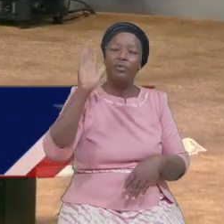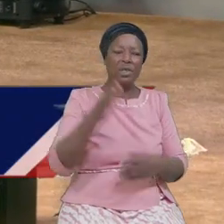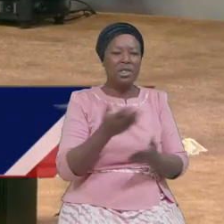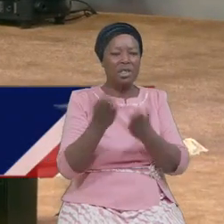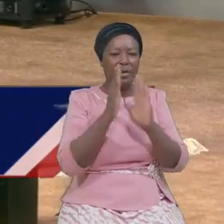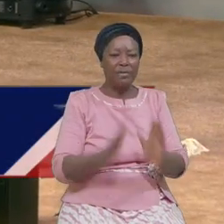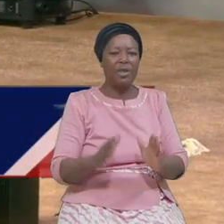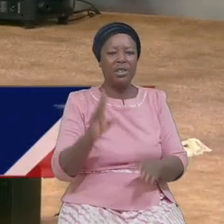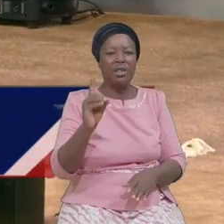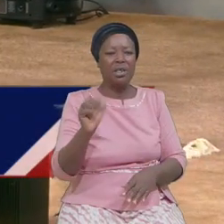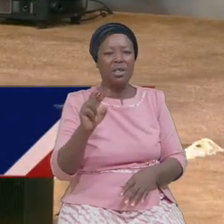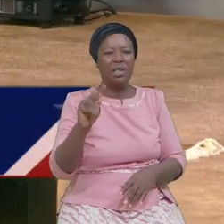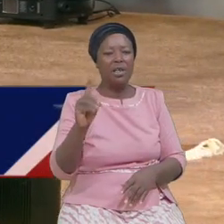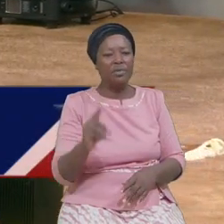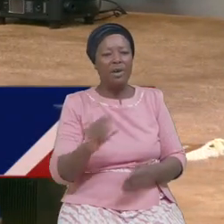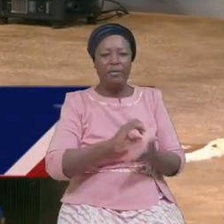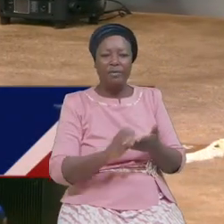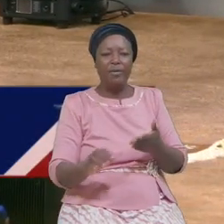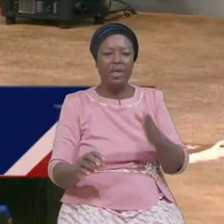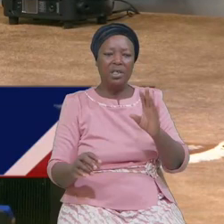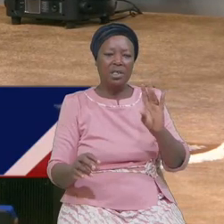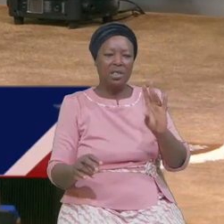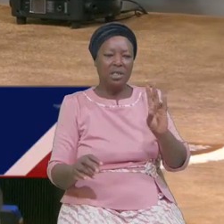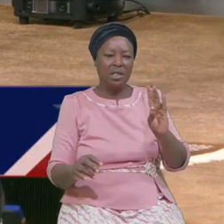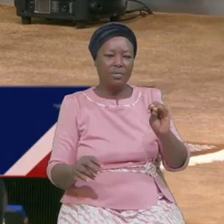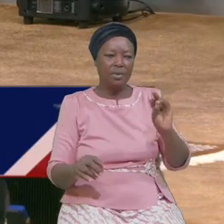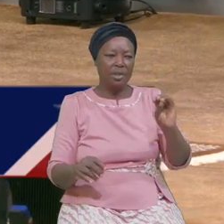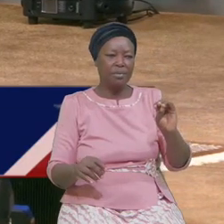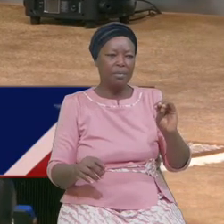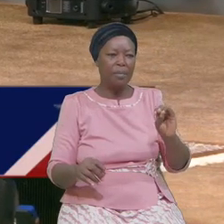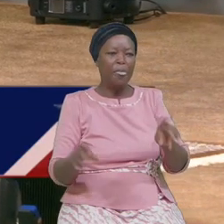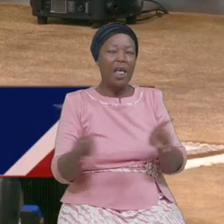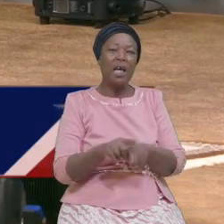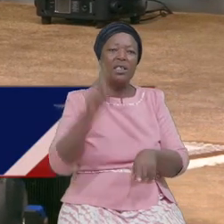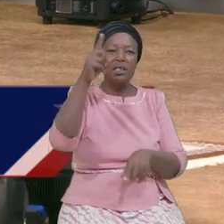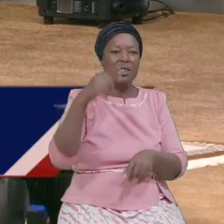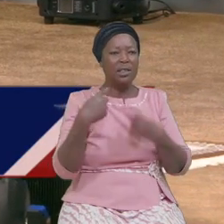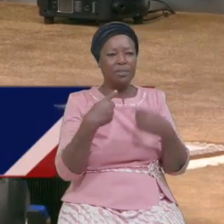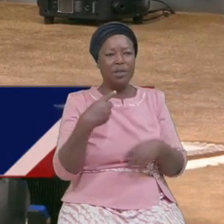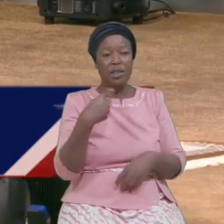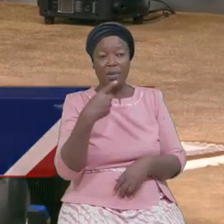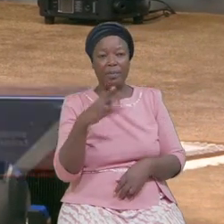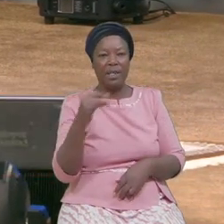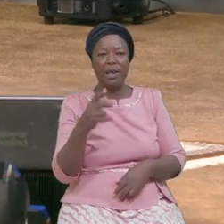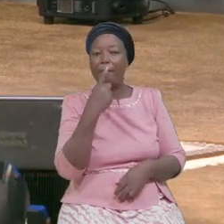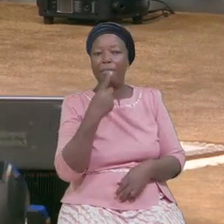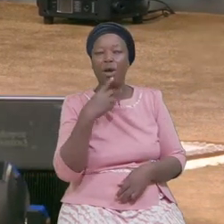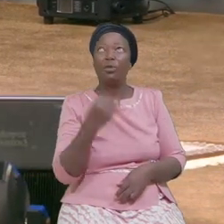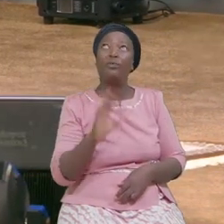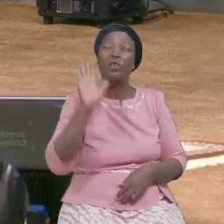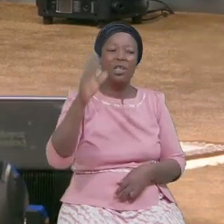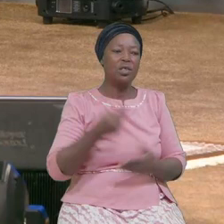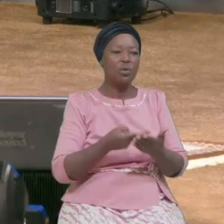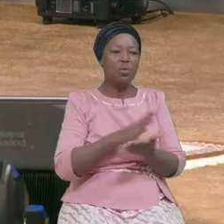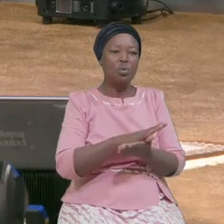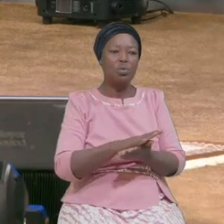Verse 70, in verse 70, as he spake by the mouth of his holy prophets, he said